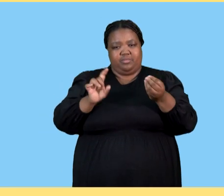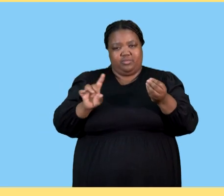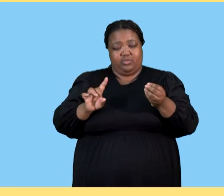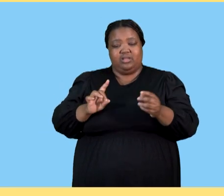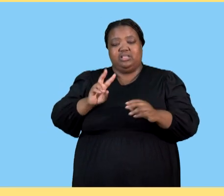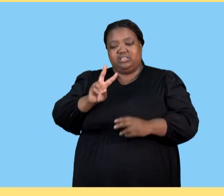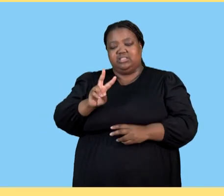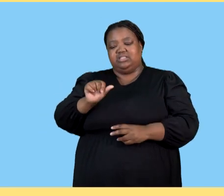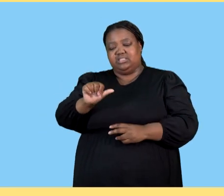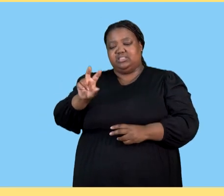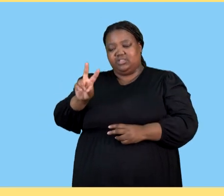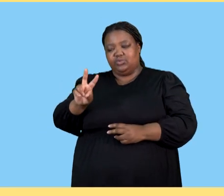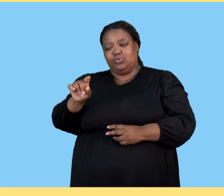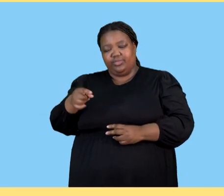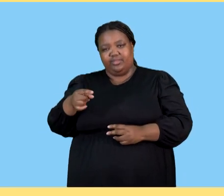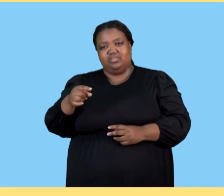me